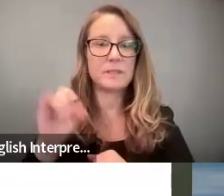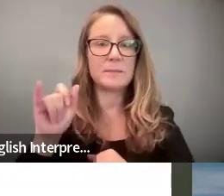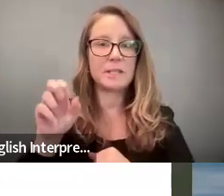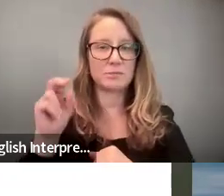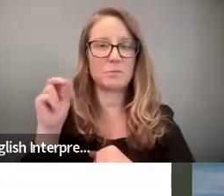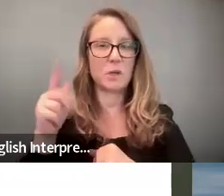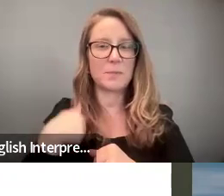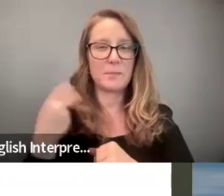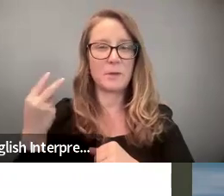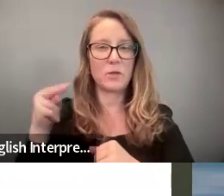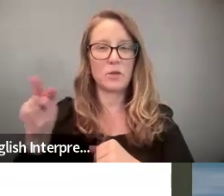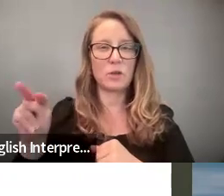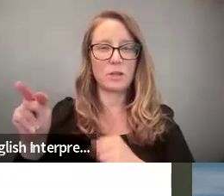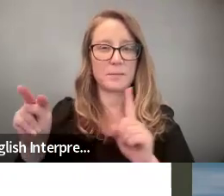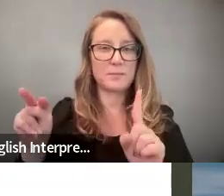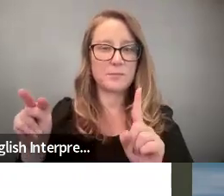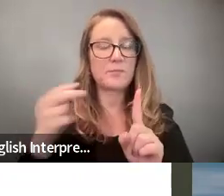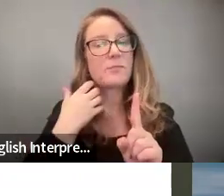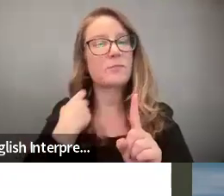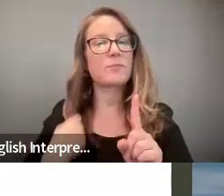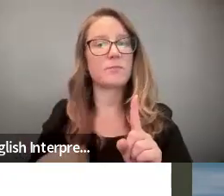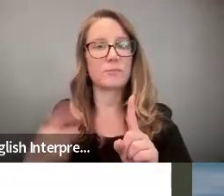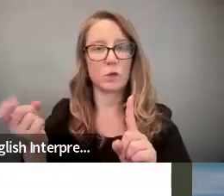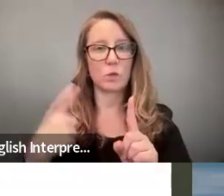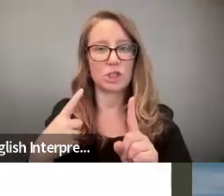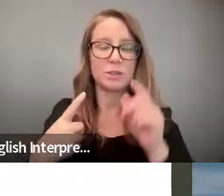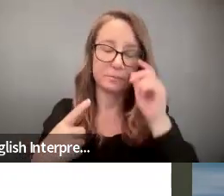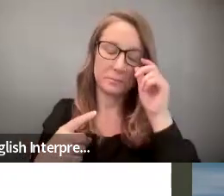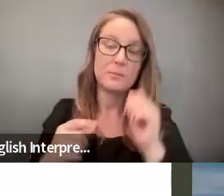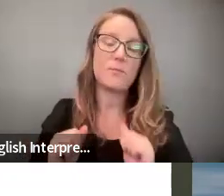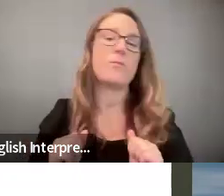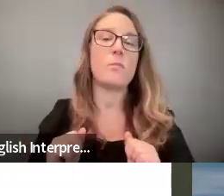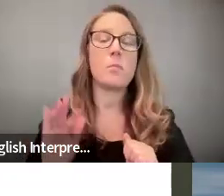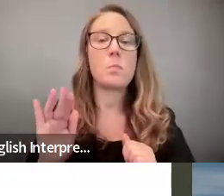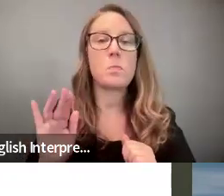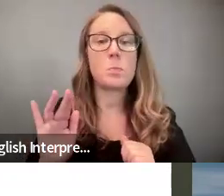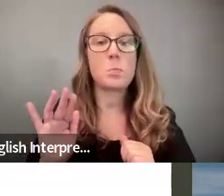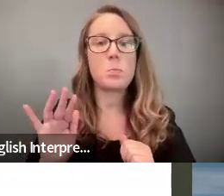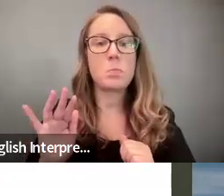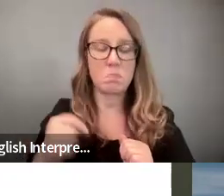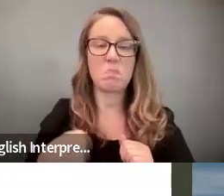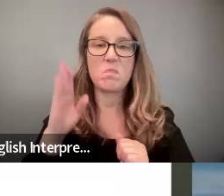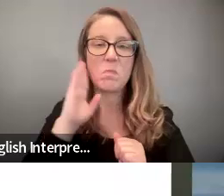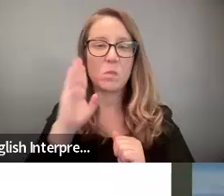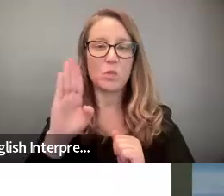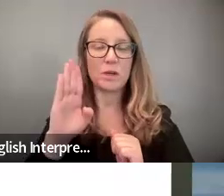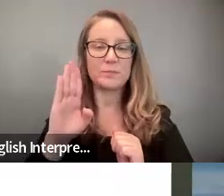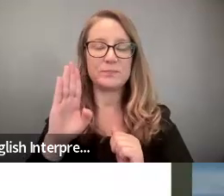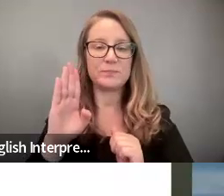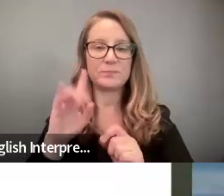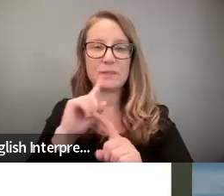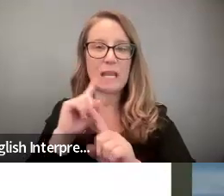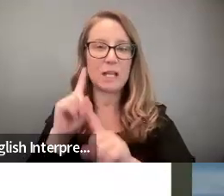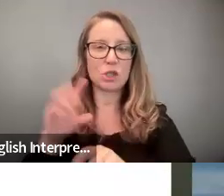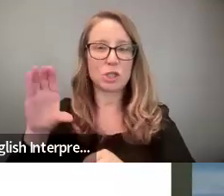Okay, I'm looking at the question now. So I'll speak to the sort of how